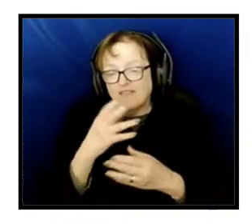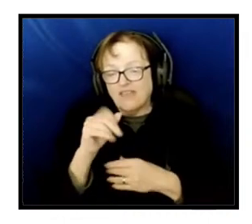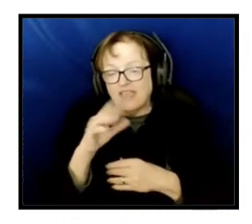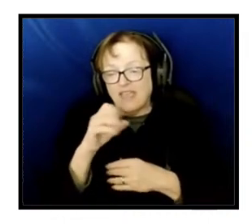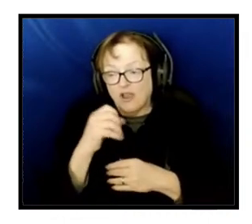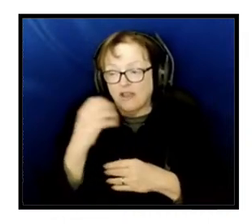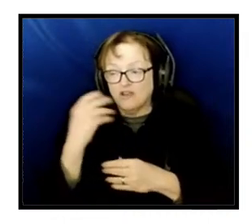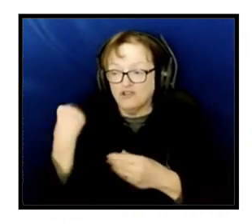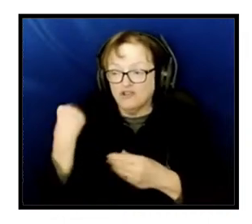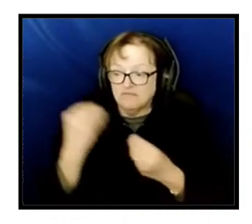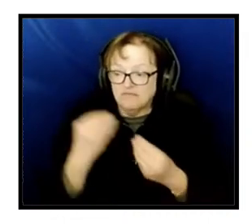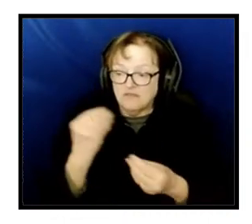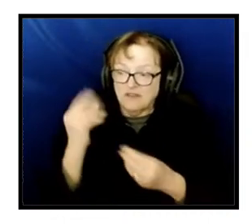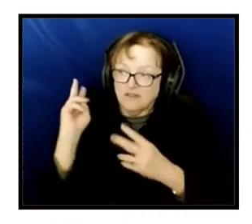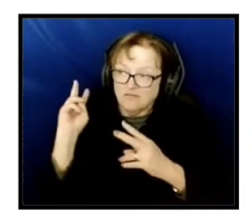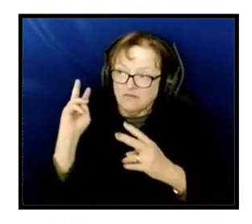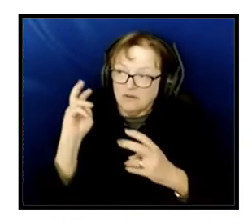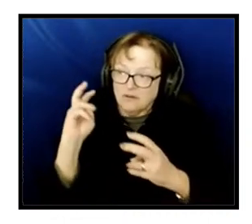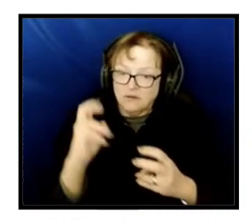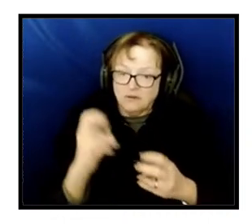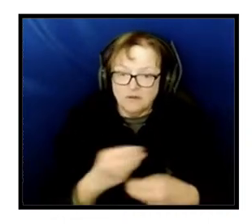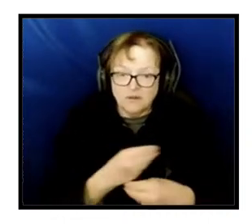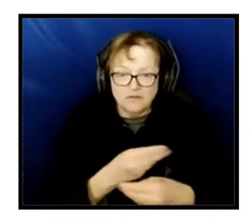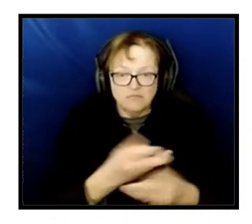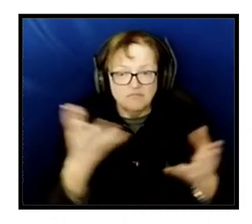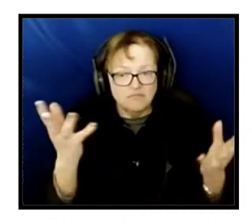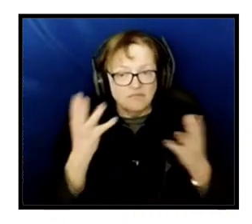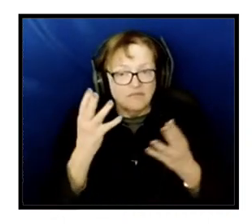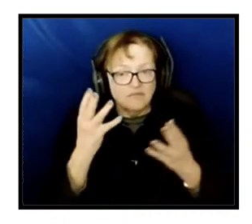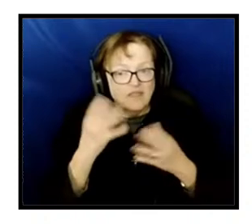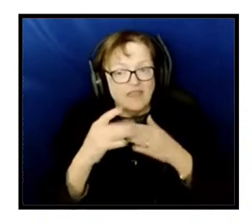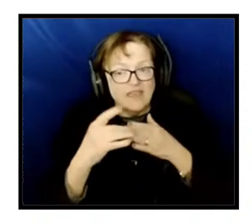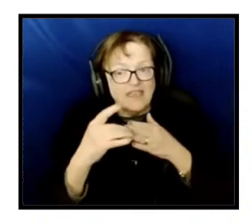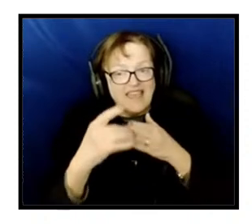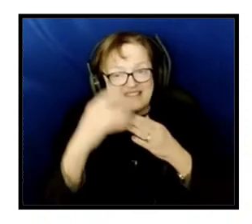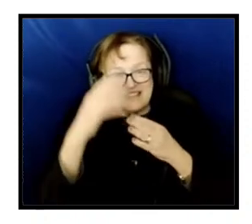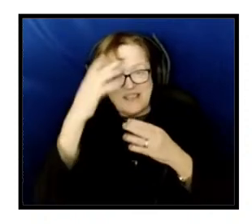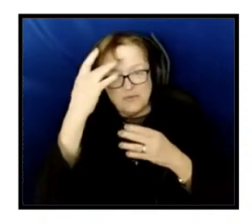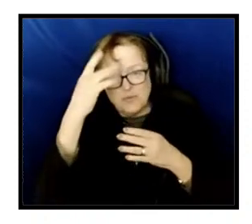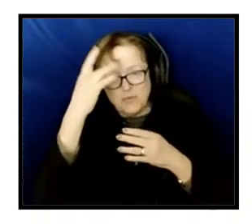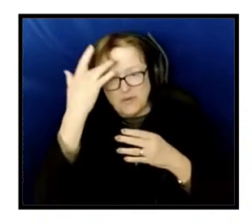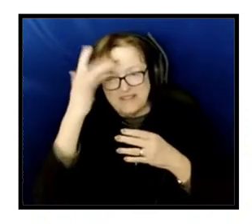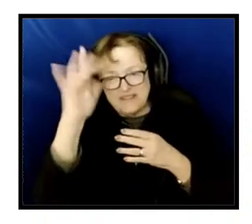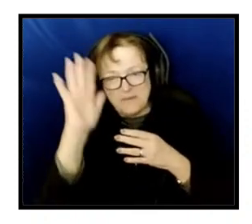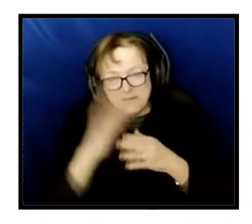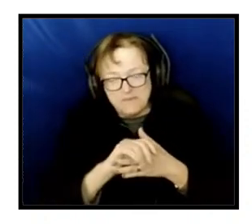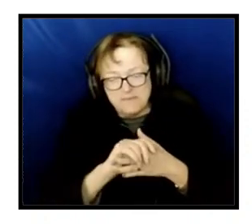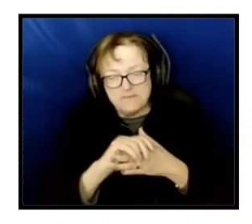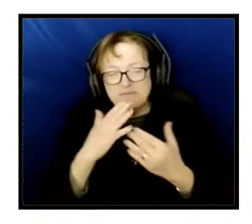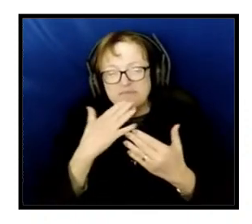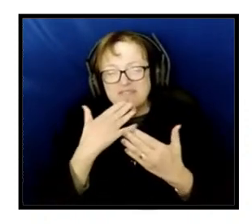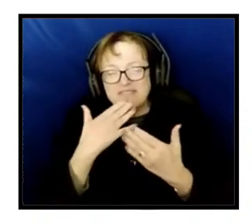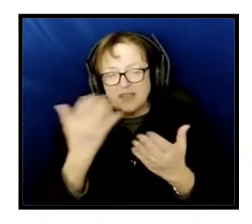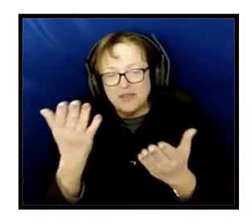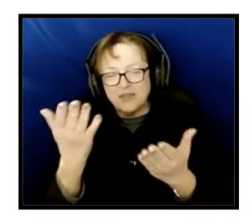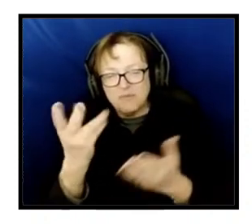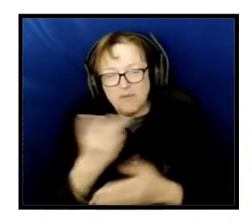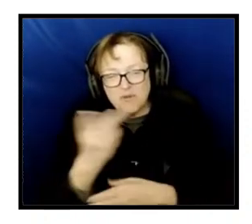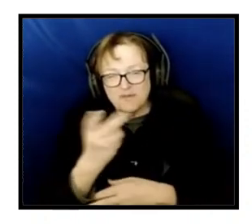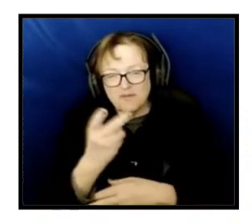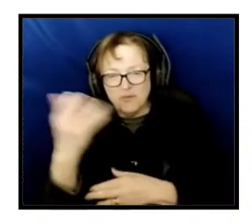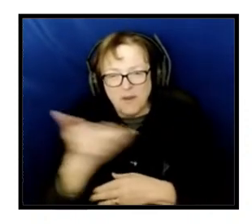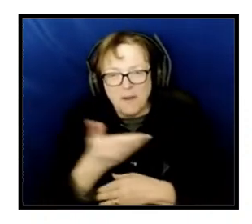channels guidance and wisdom. I now pass it on to you, Ogemdi. And Rochelle, welcome.